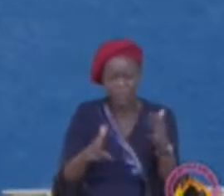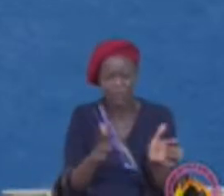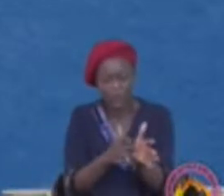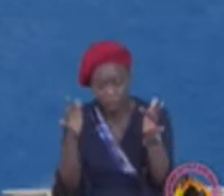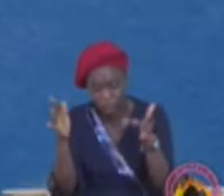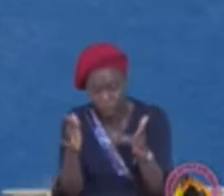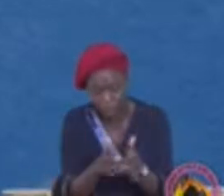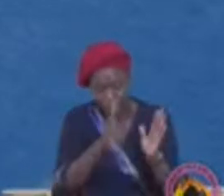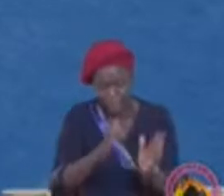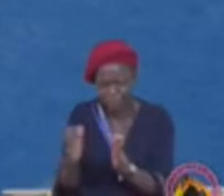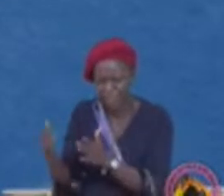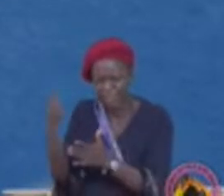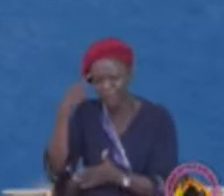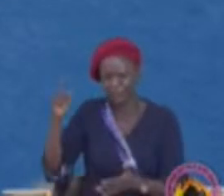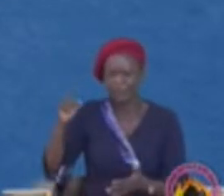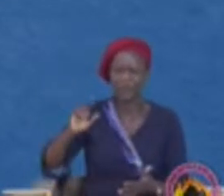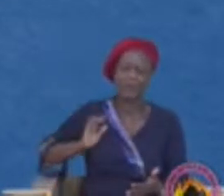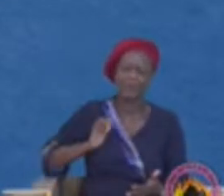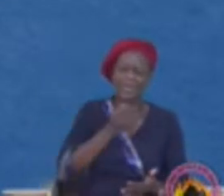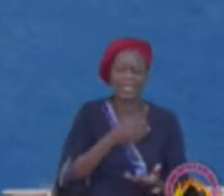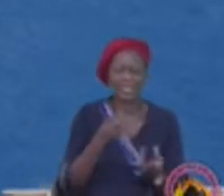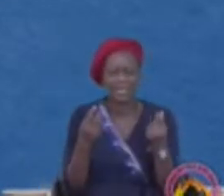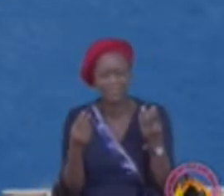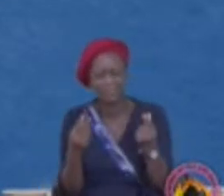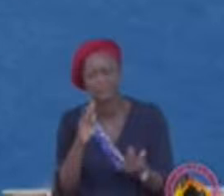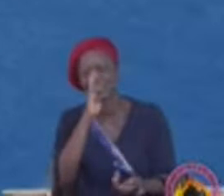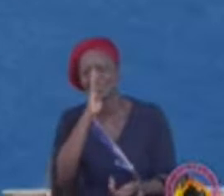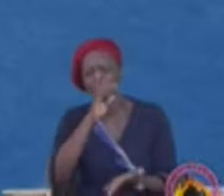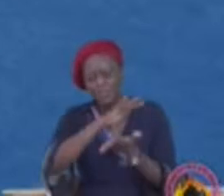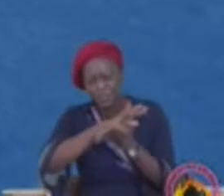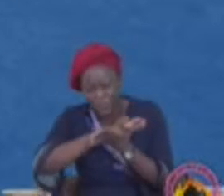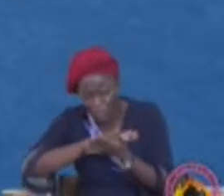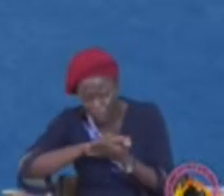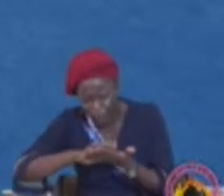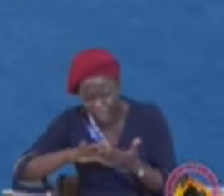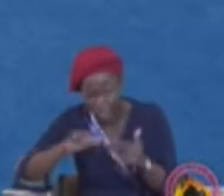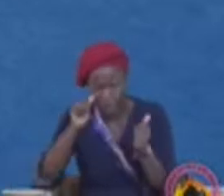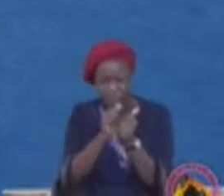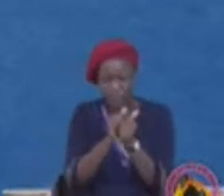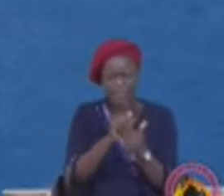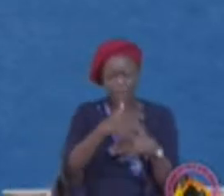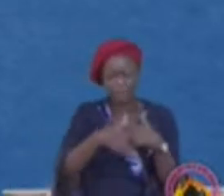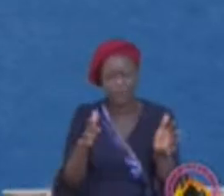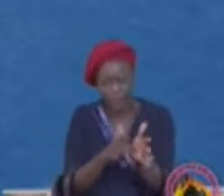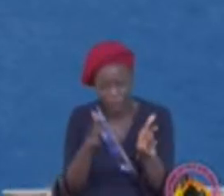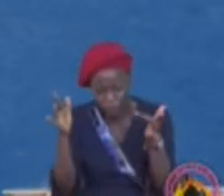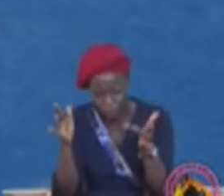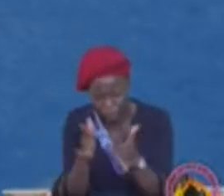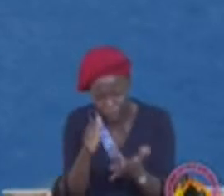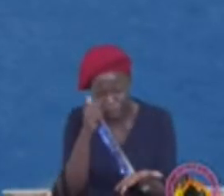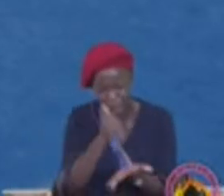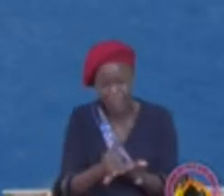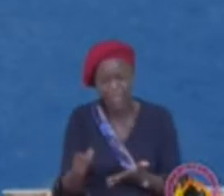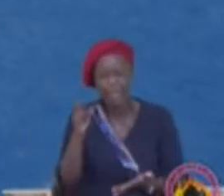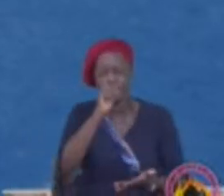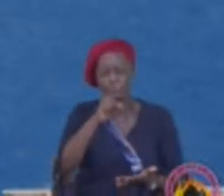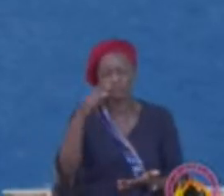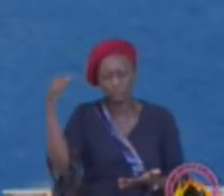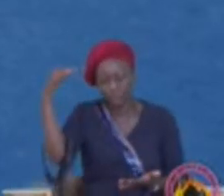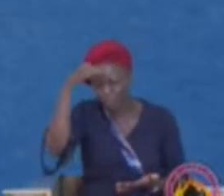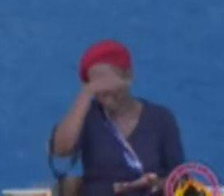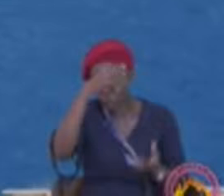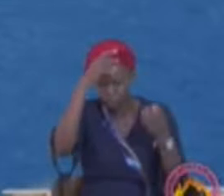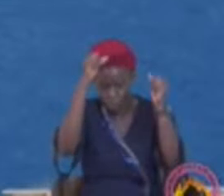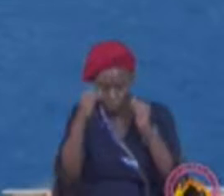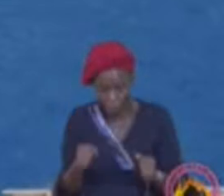Jesus. Agenda of wasters for our land. Be nullified in the name of Jesus. You that stronghold